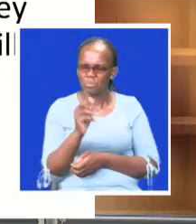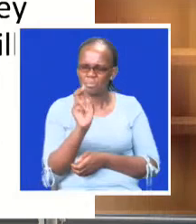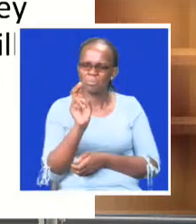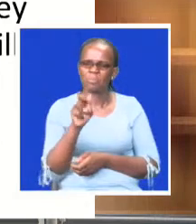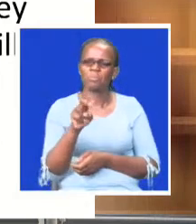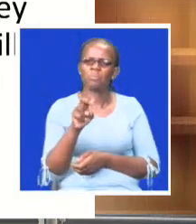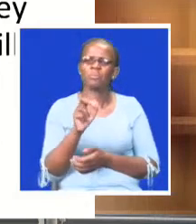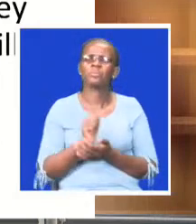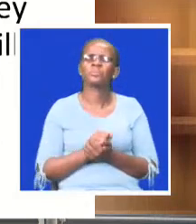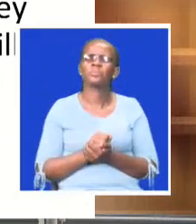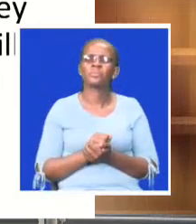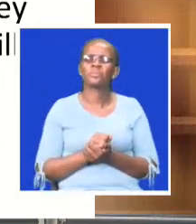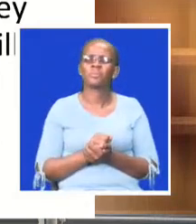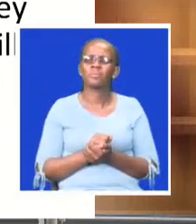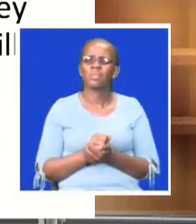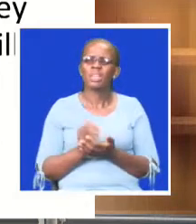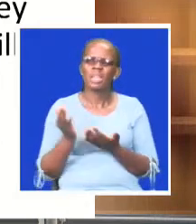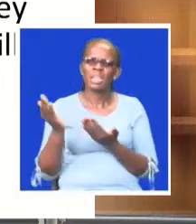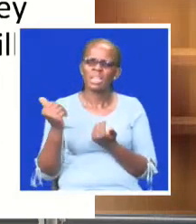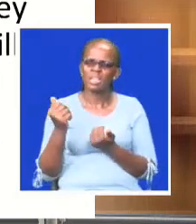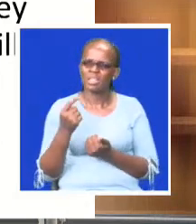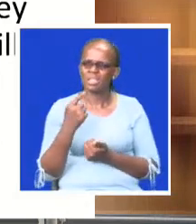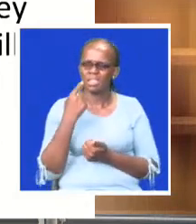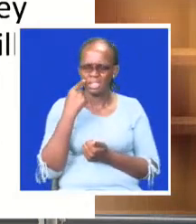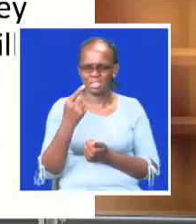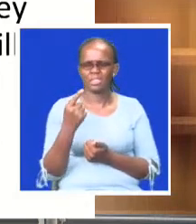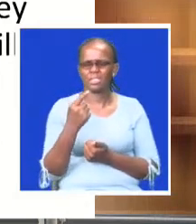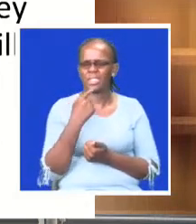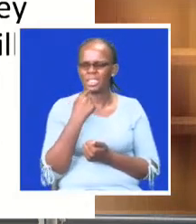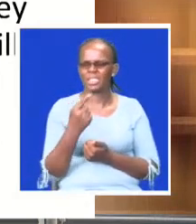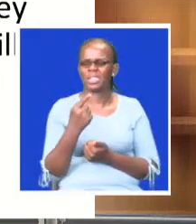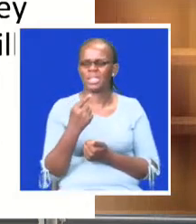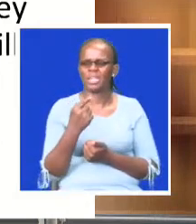snake, came and deceived Eve.